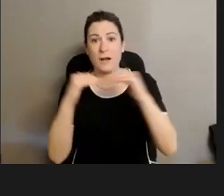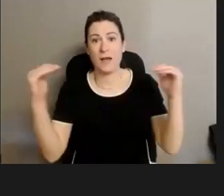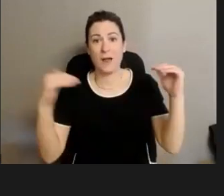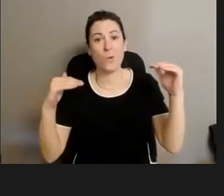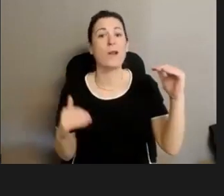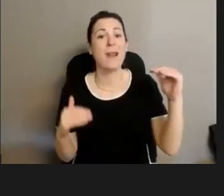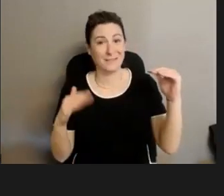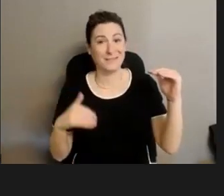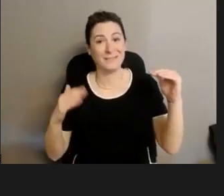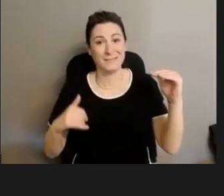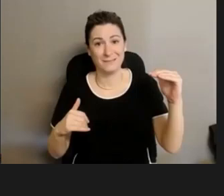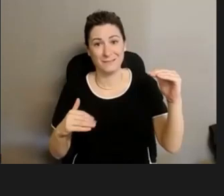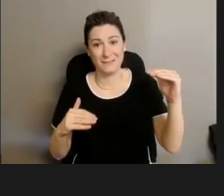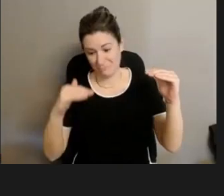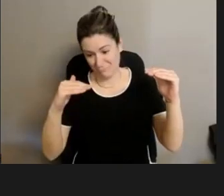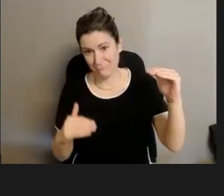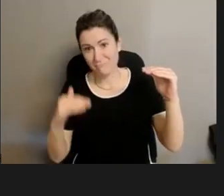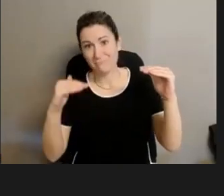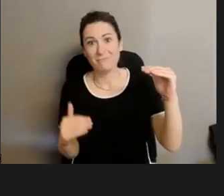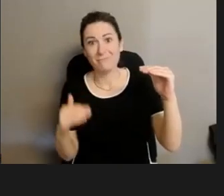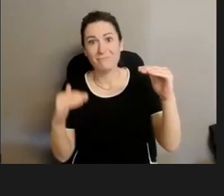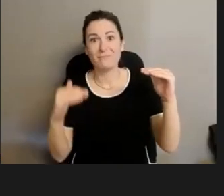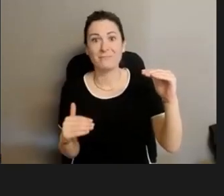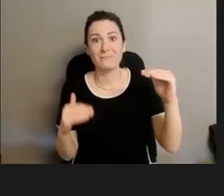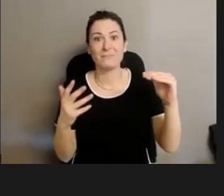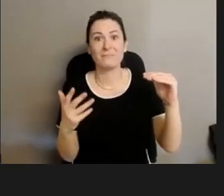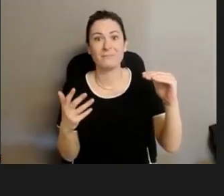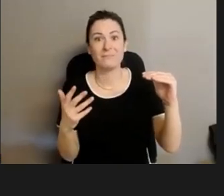creating this legislated poverty